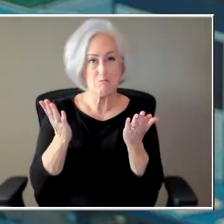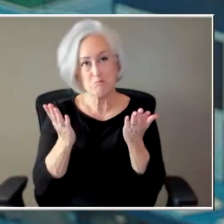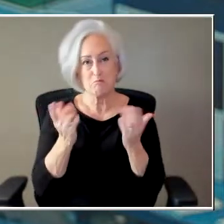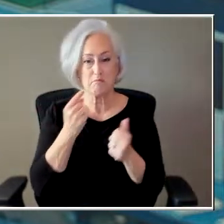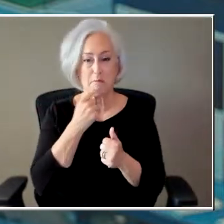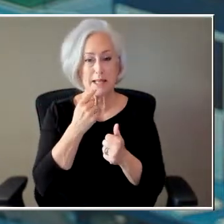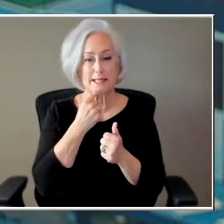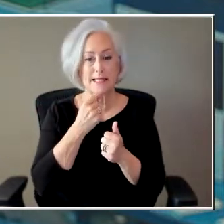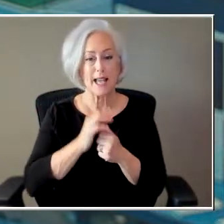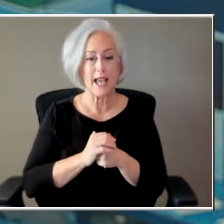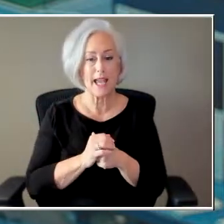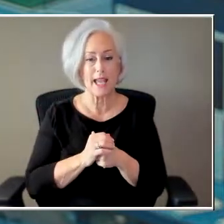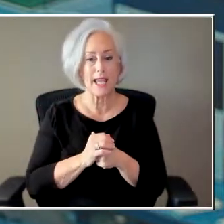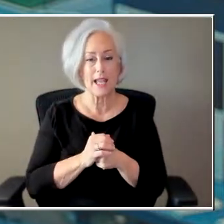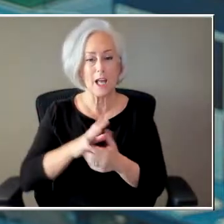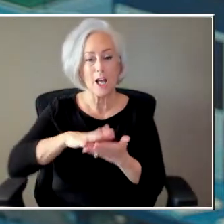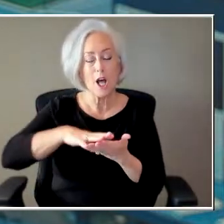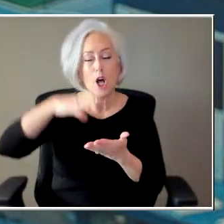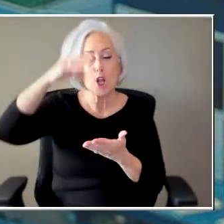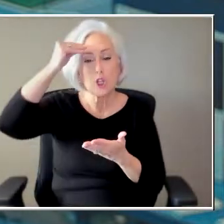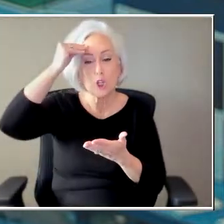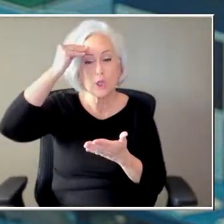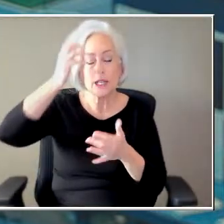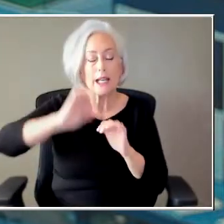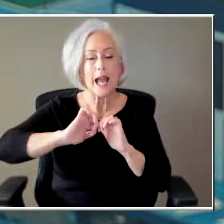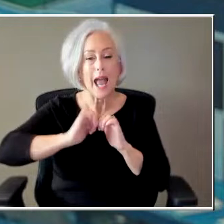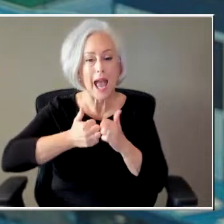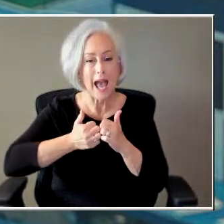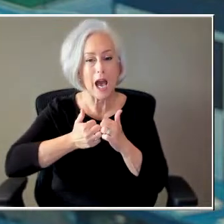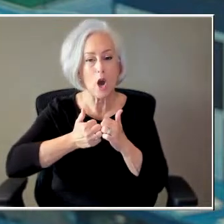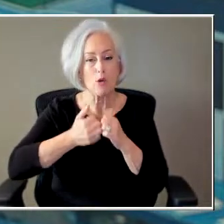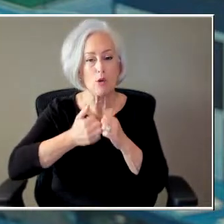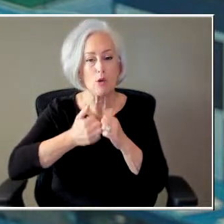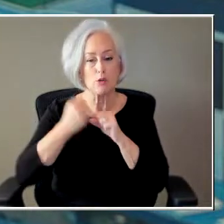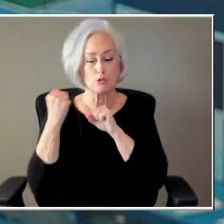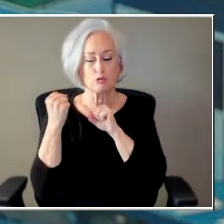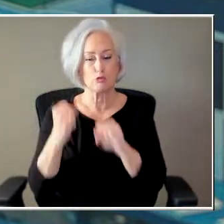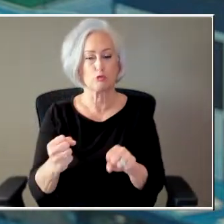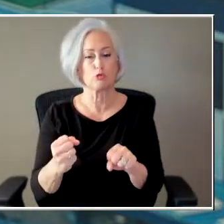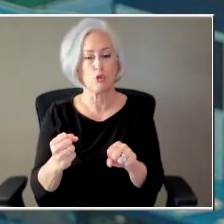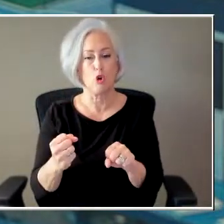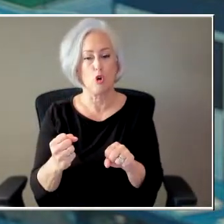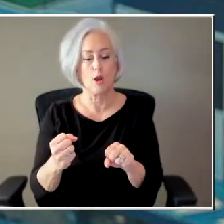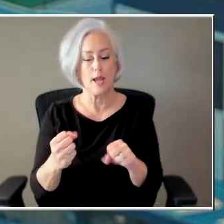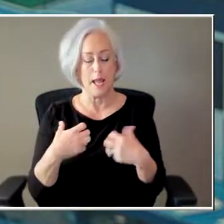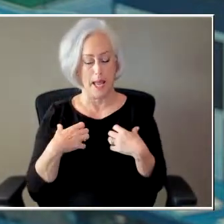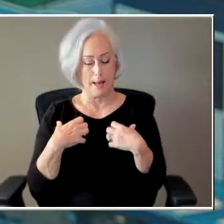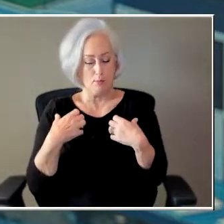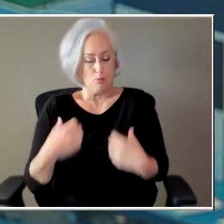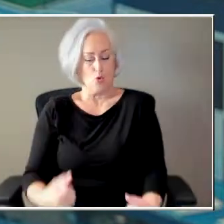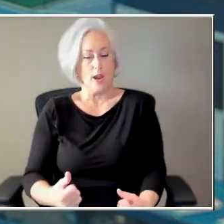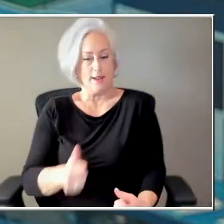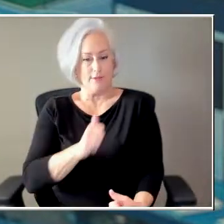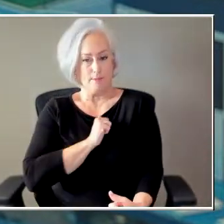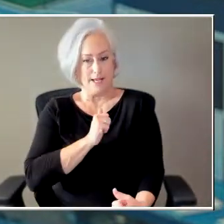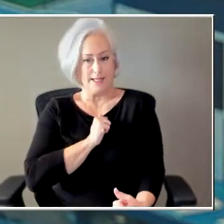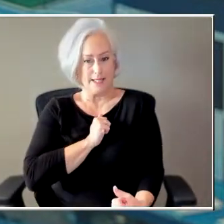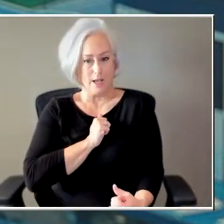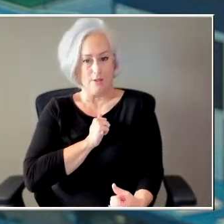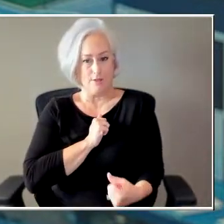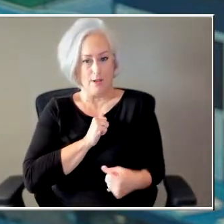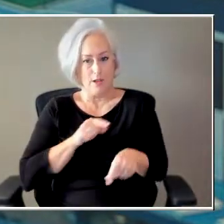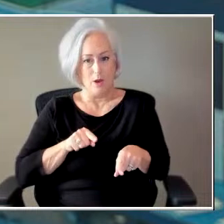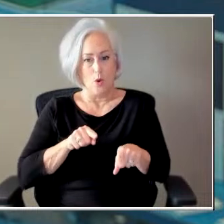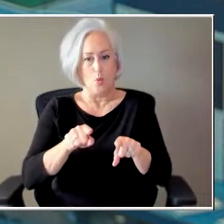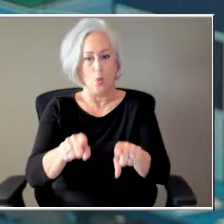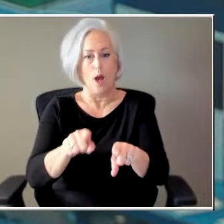just learning how strong and brave I can be in the midst of suffering. I mean, some